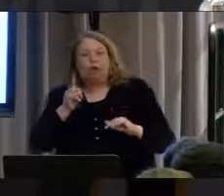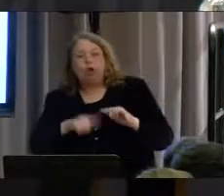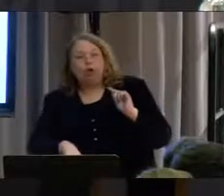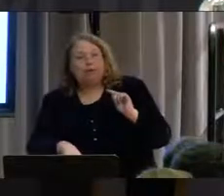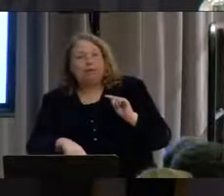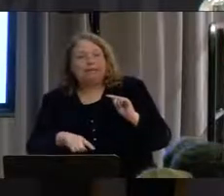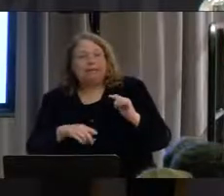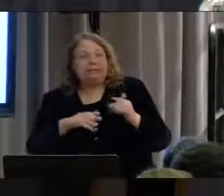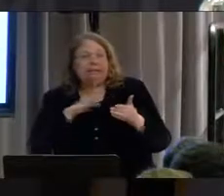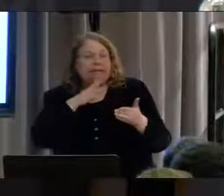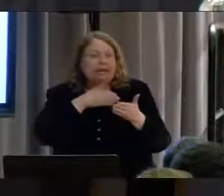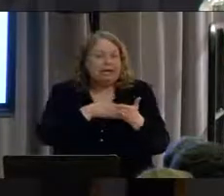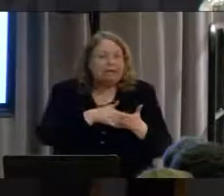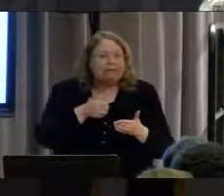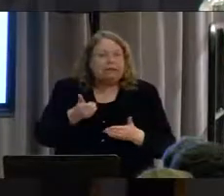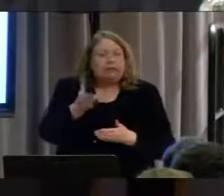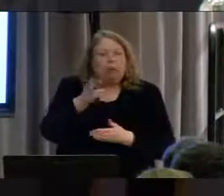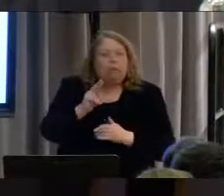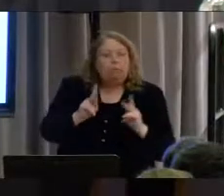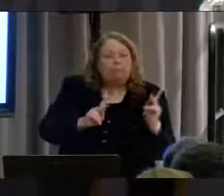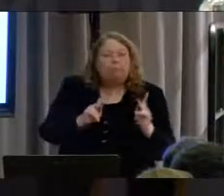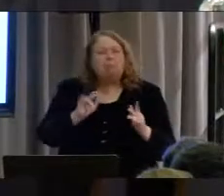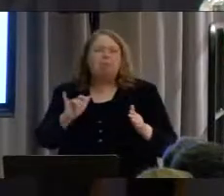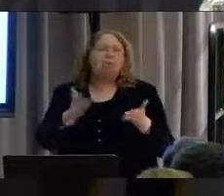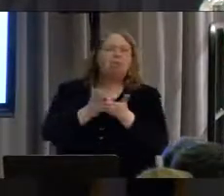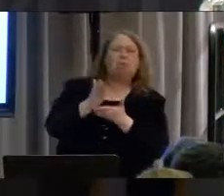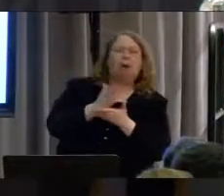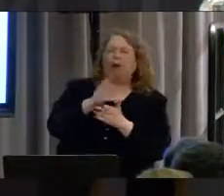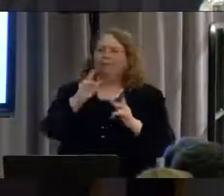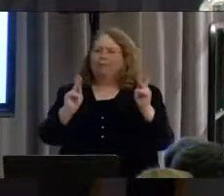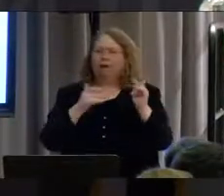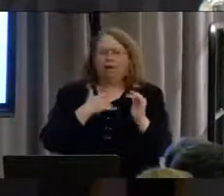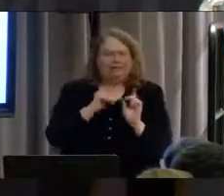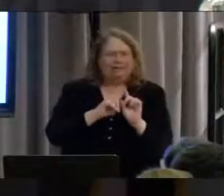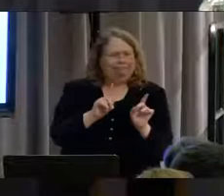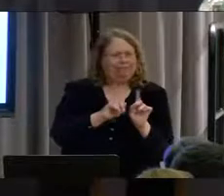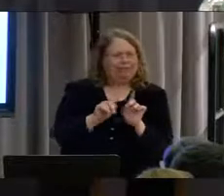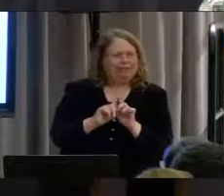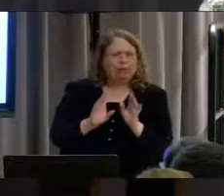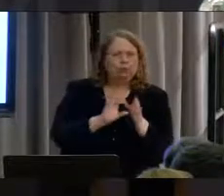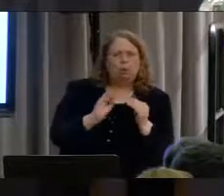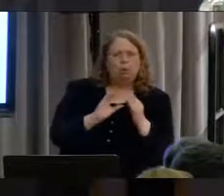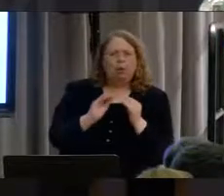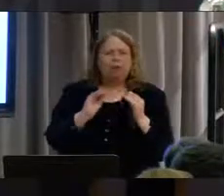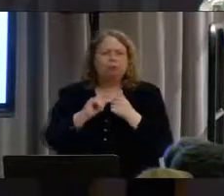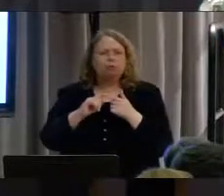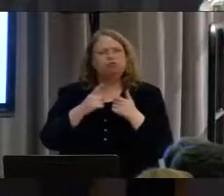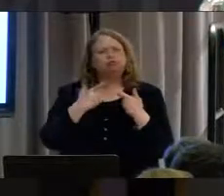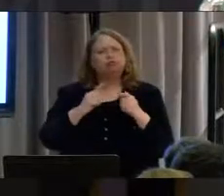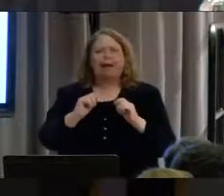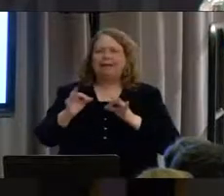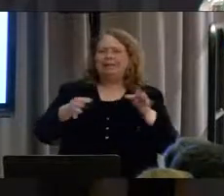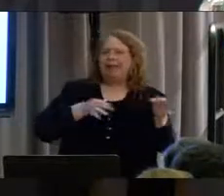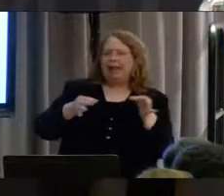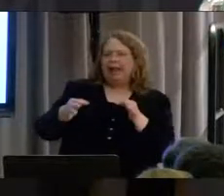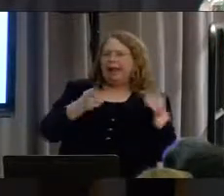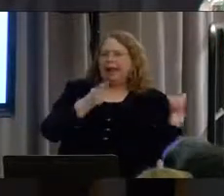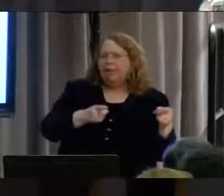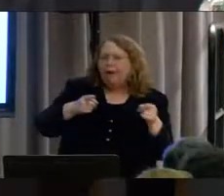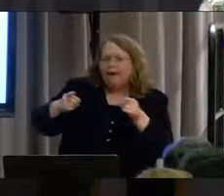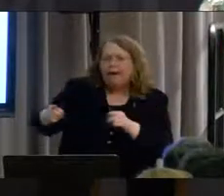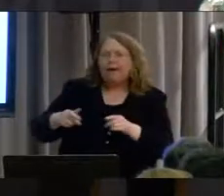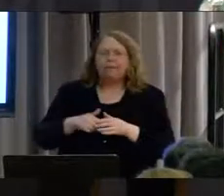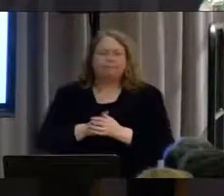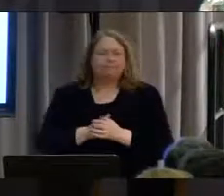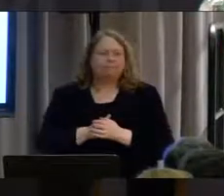his own people, so that's okay. And so people have like these little stories that they use to kind of make sense of all these things and kind of explain